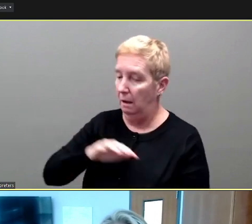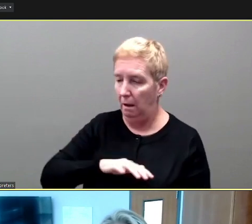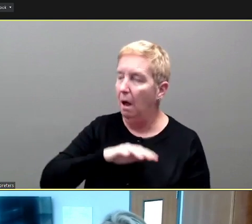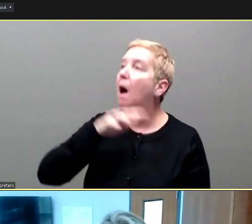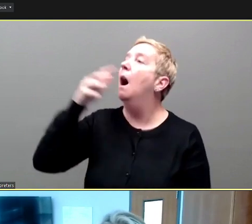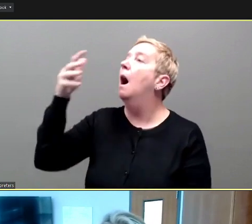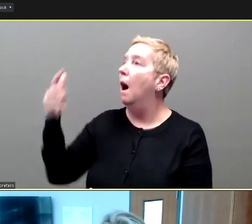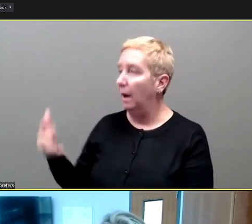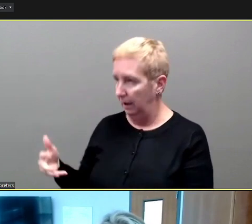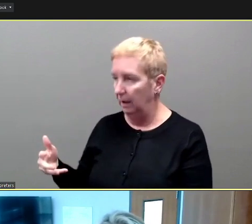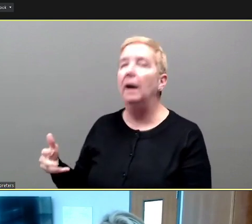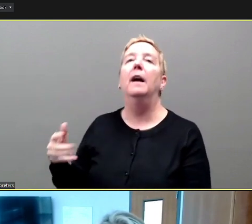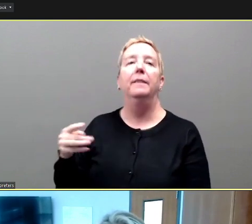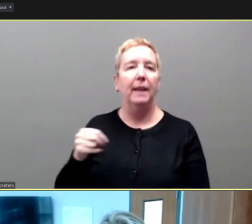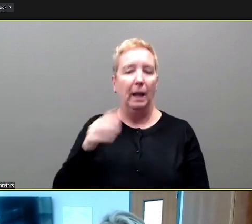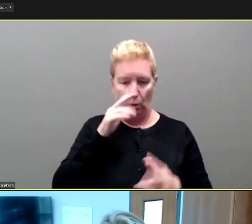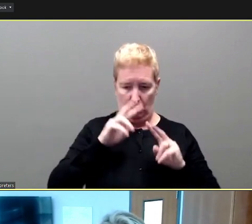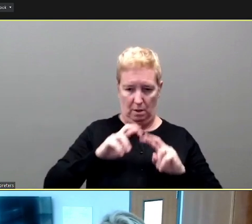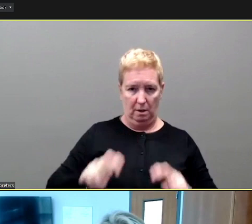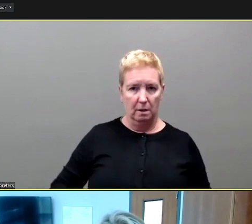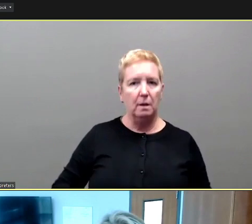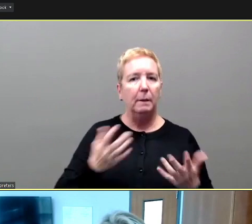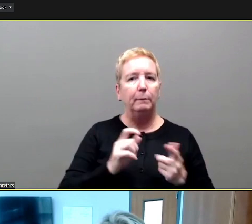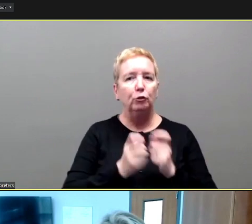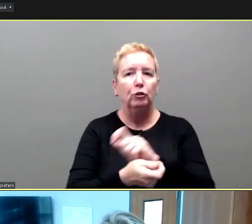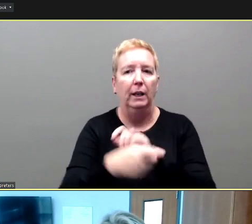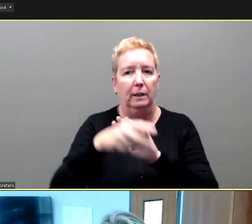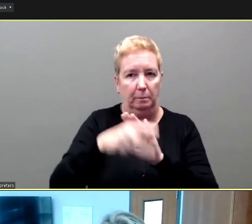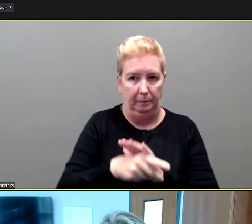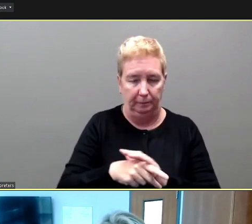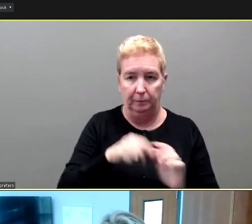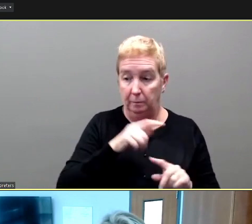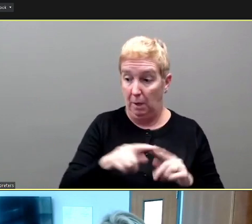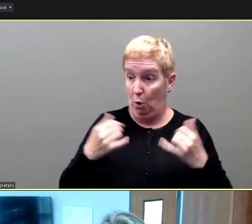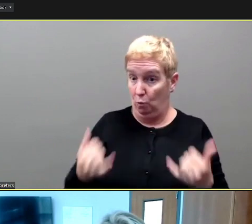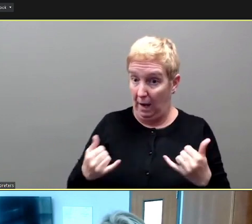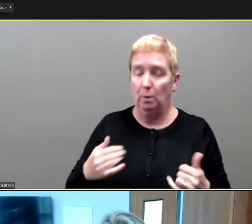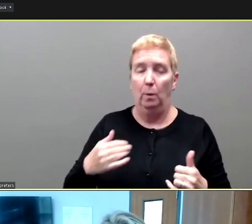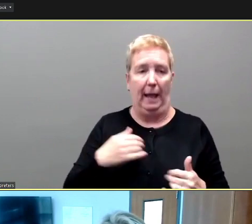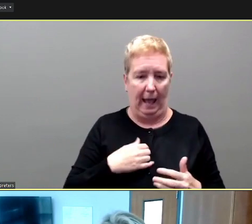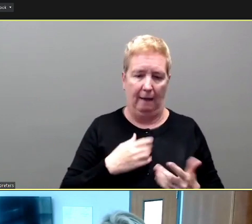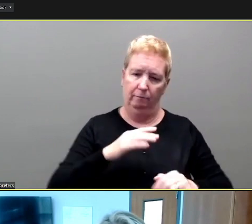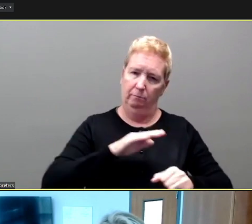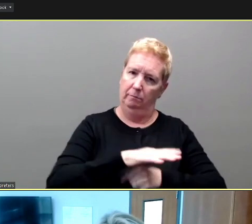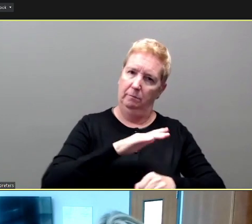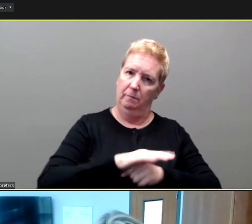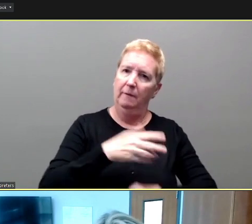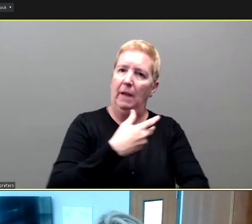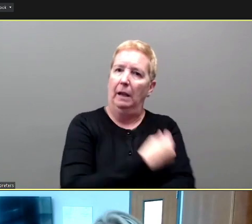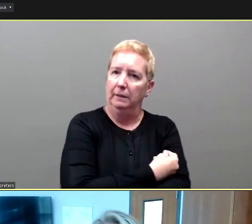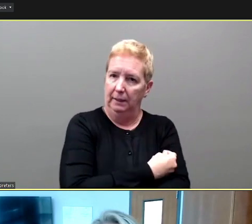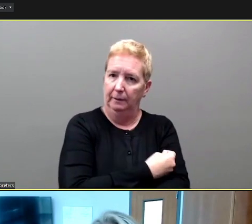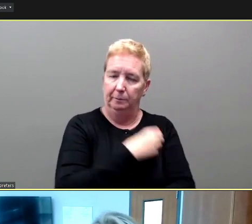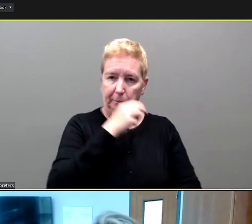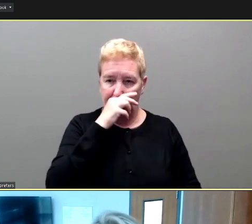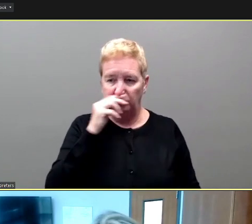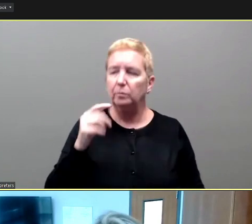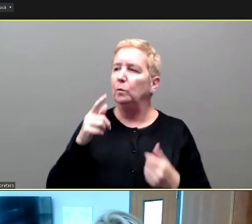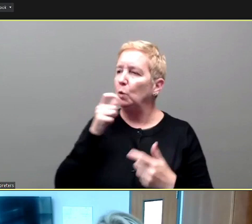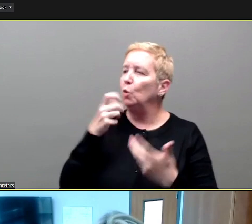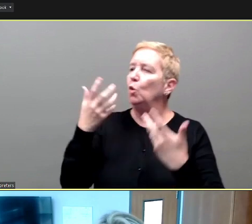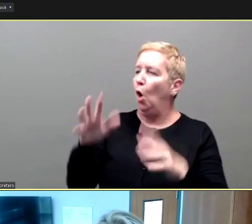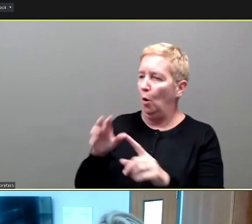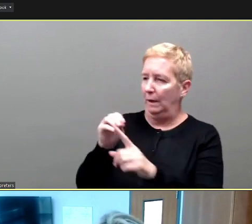we'll continue to look at it. But right now, it seems like we have enough vaccine to meet the need of those who've been